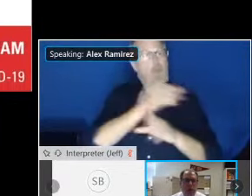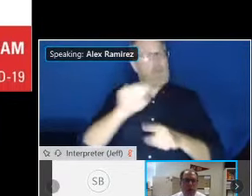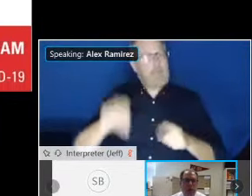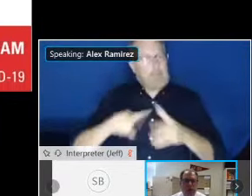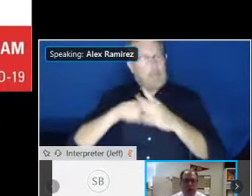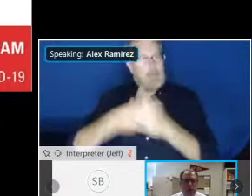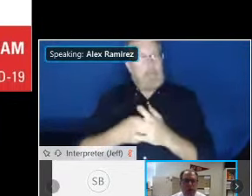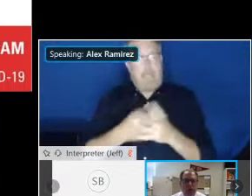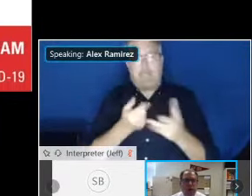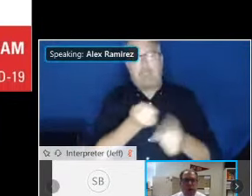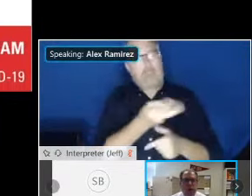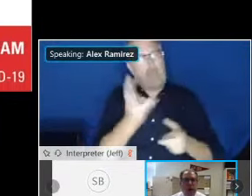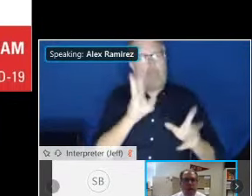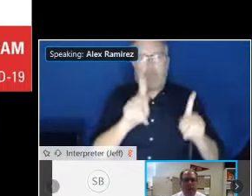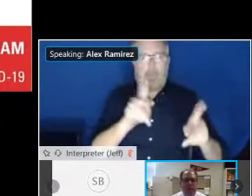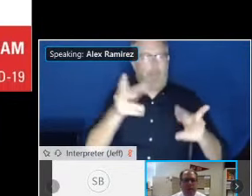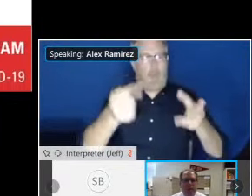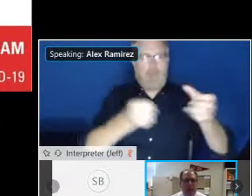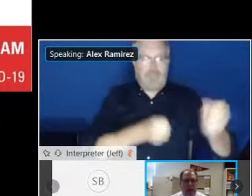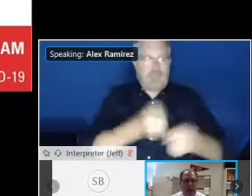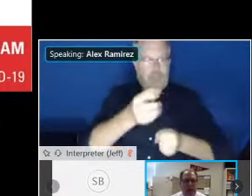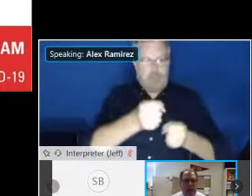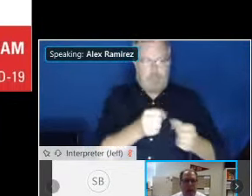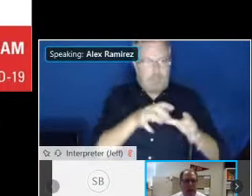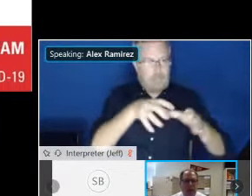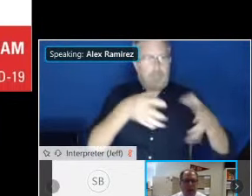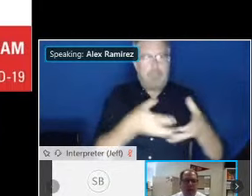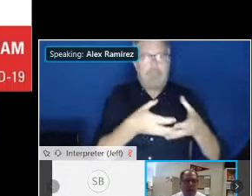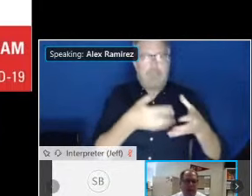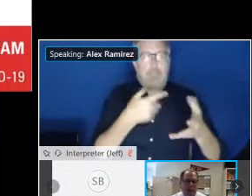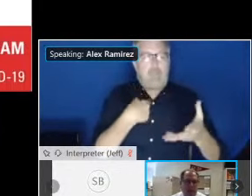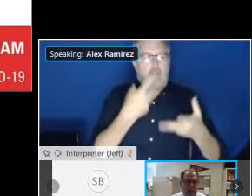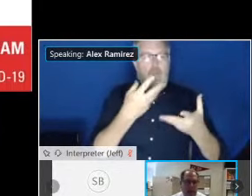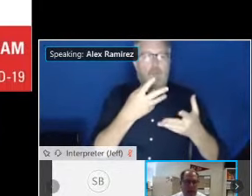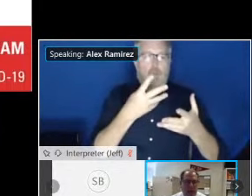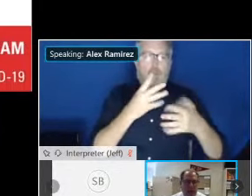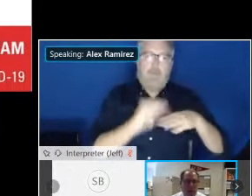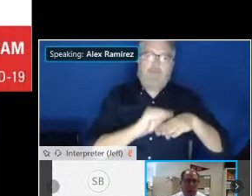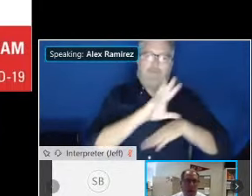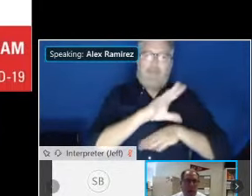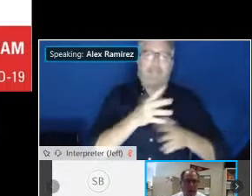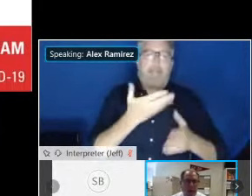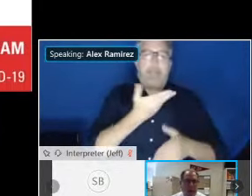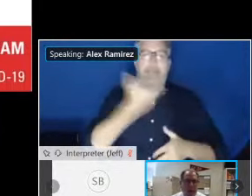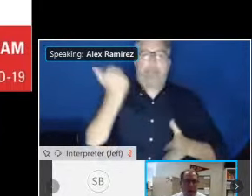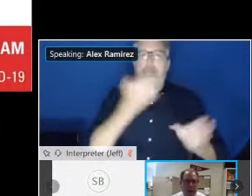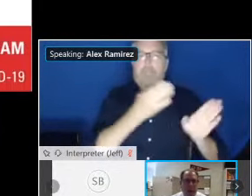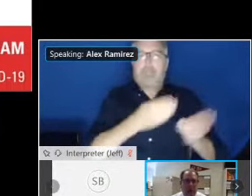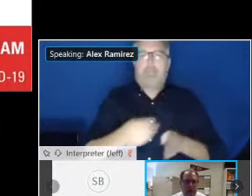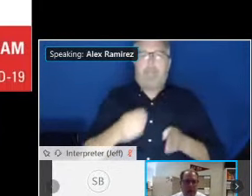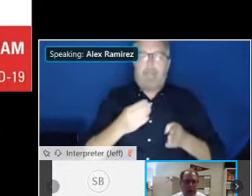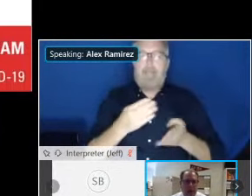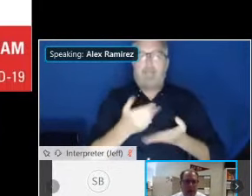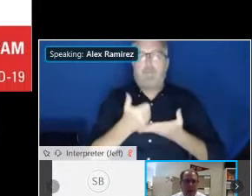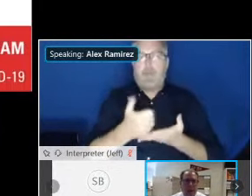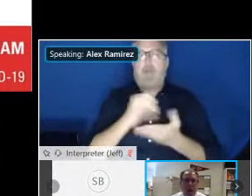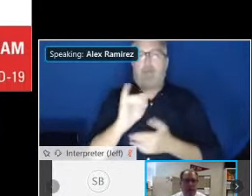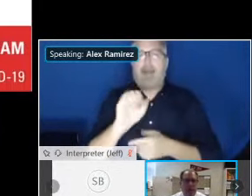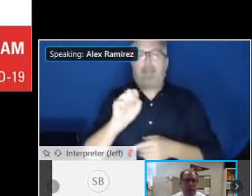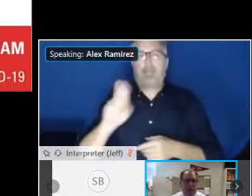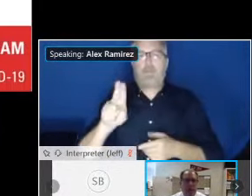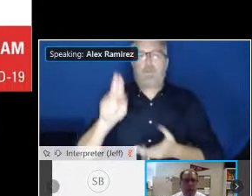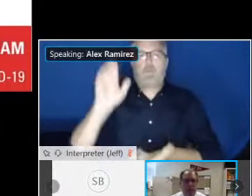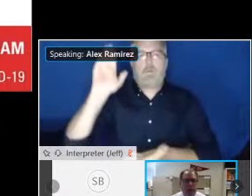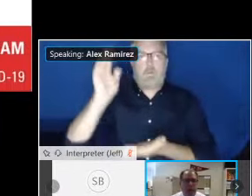with multiple people to provide information and guidance on what is the best plan to help Iowa State mitigate